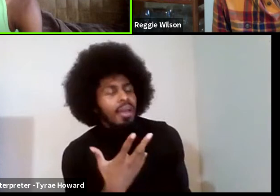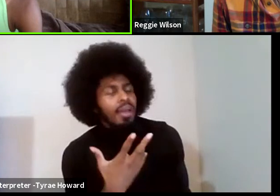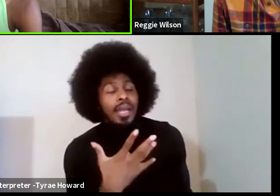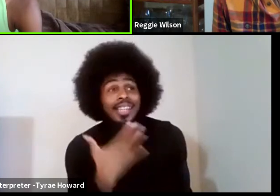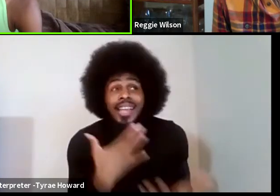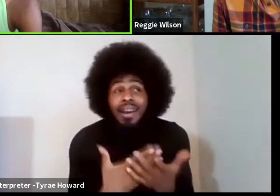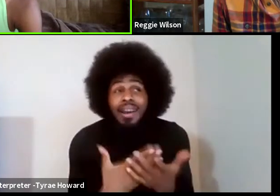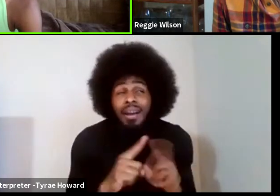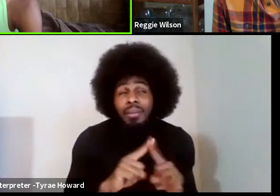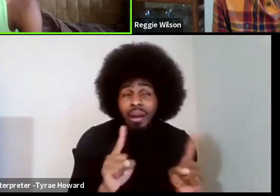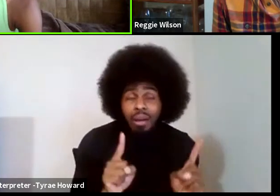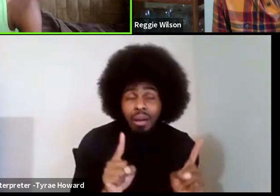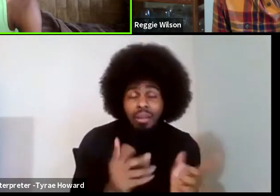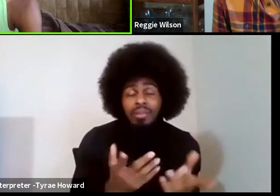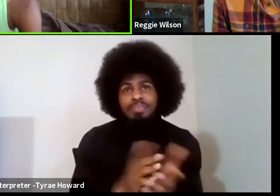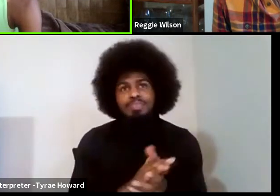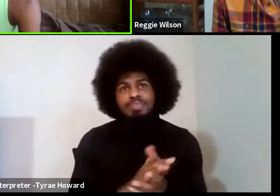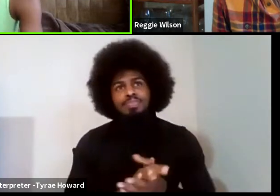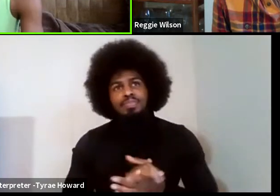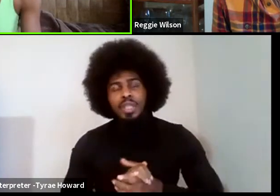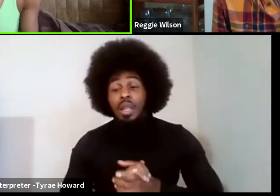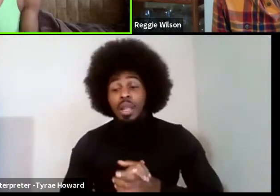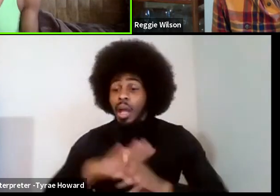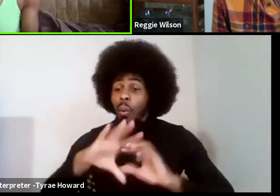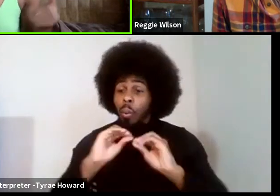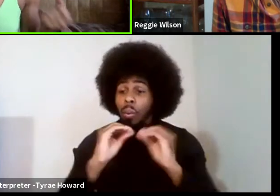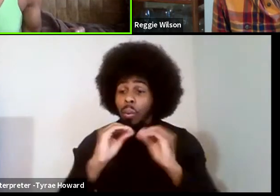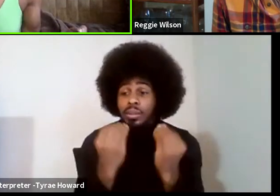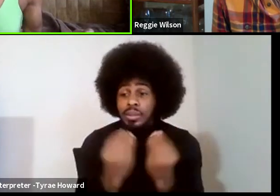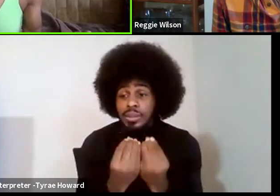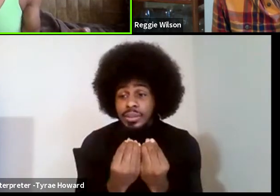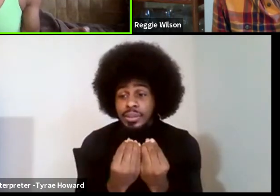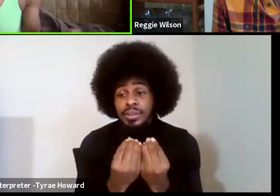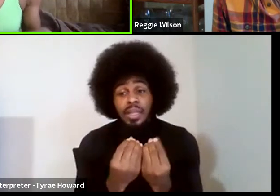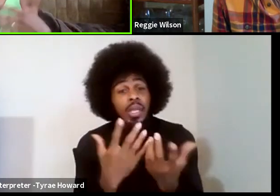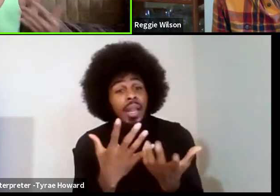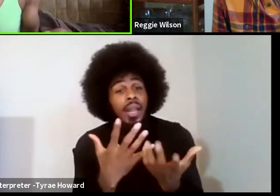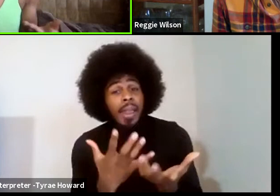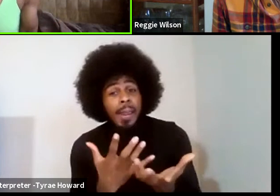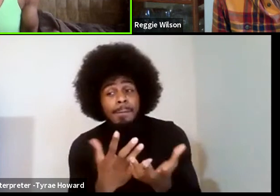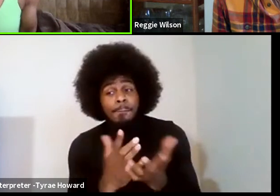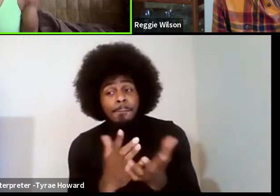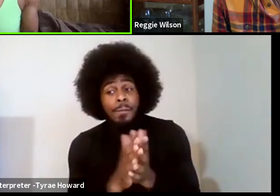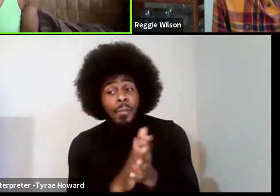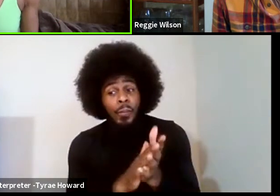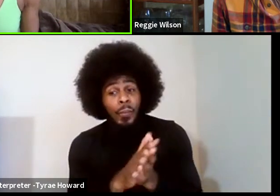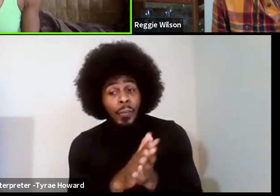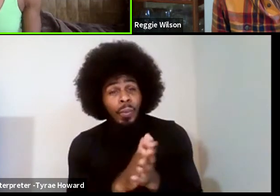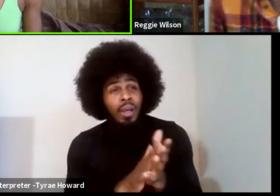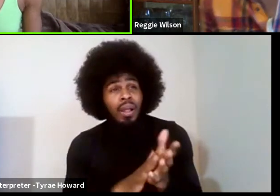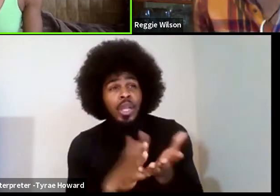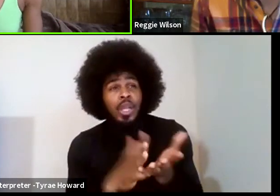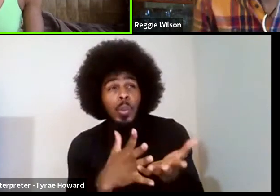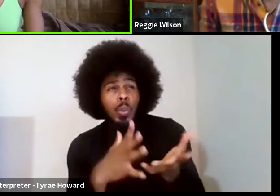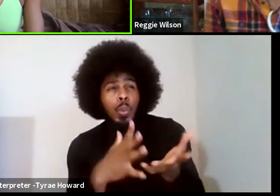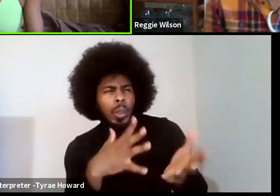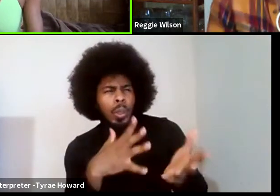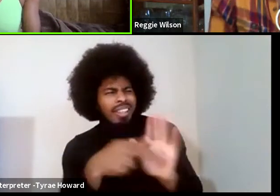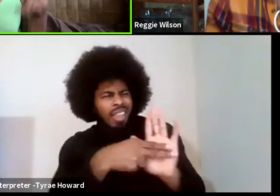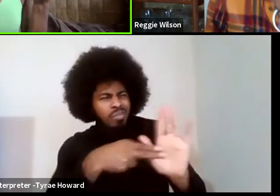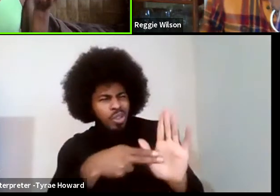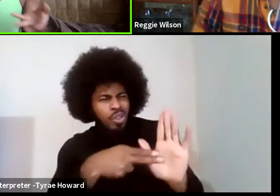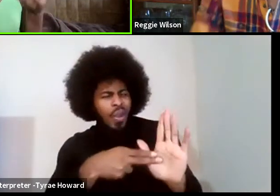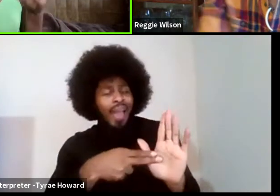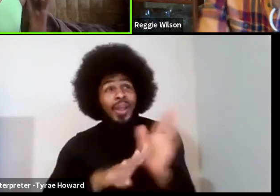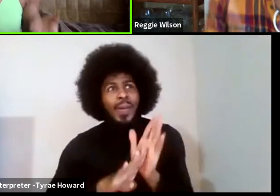think people, especially organizations, are like, well, we need to classify you as an emerging artist. And it's like,